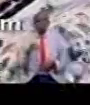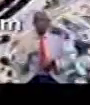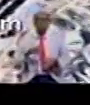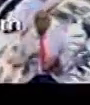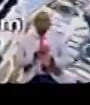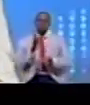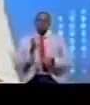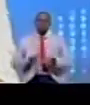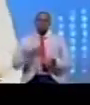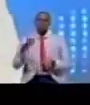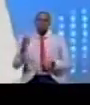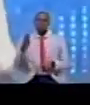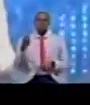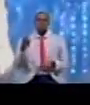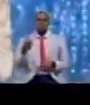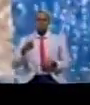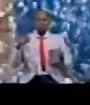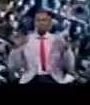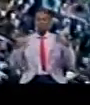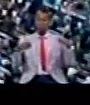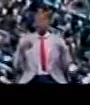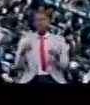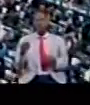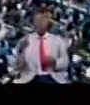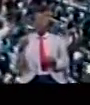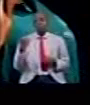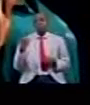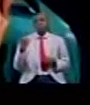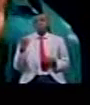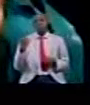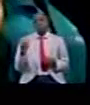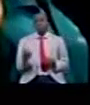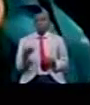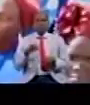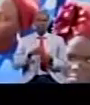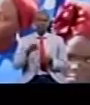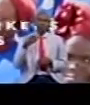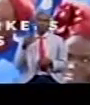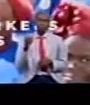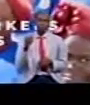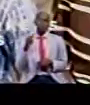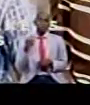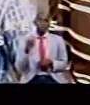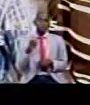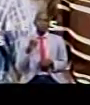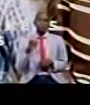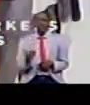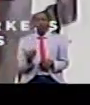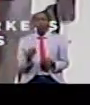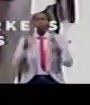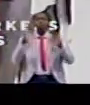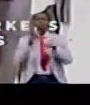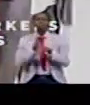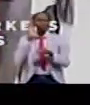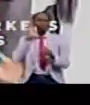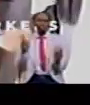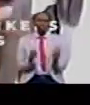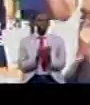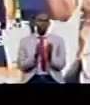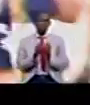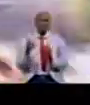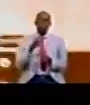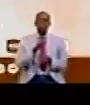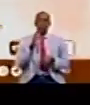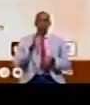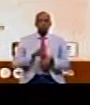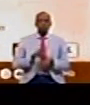prayer. There will be signs. There will be signs and wonder. There will be signs and wonder. Your children on campus will be signs and wonder. Your children